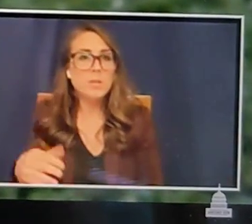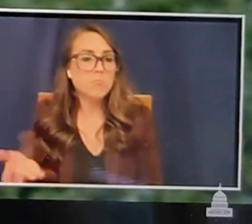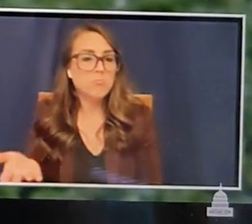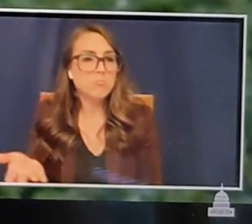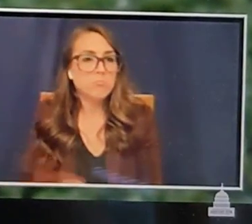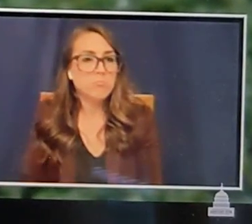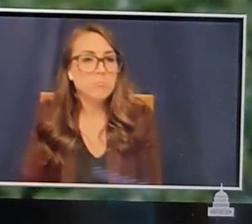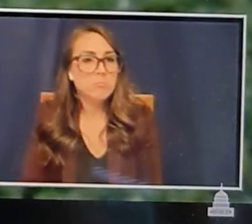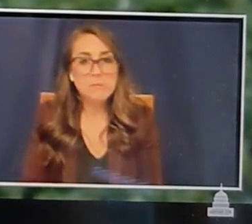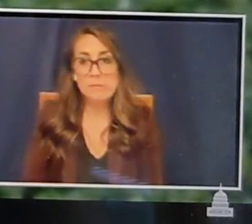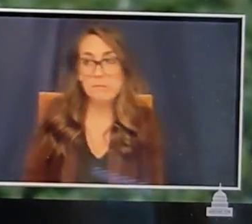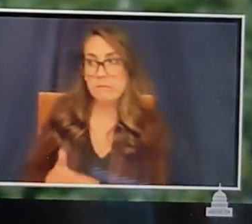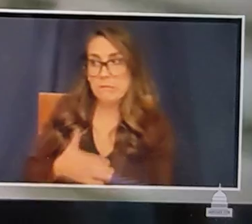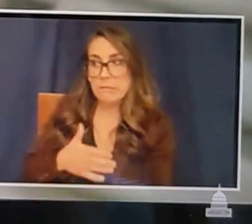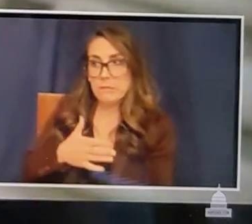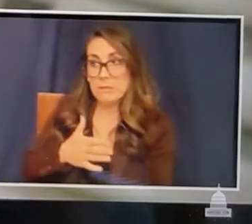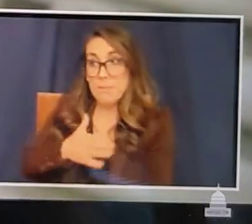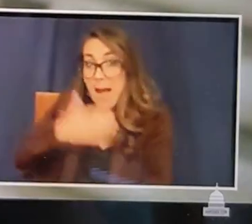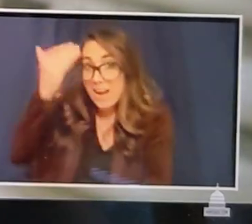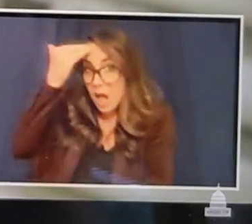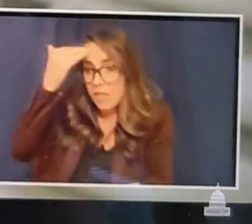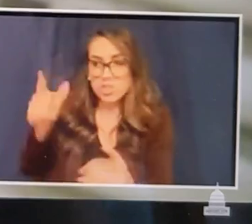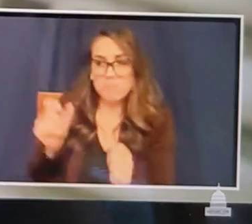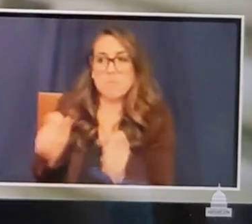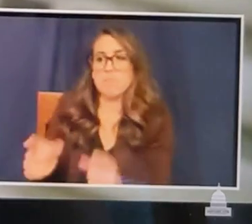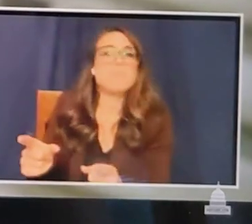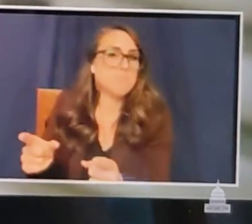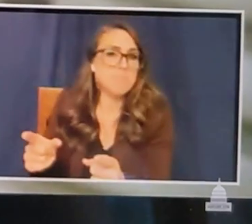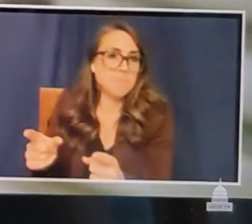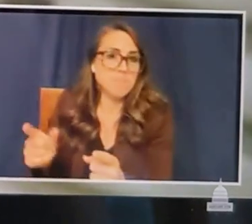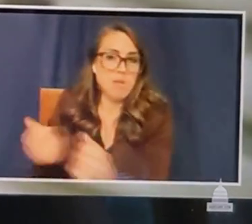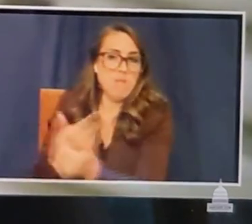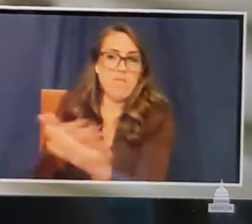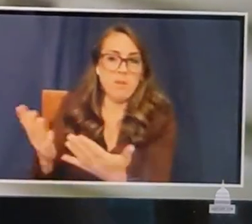To my knowledge, it was off the cuff, sir. Good, Chase.